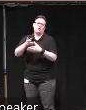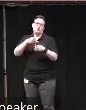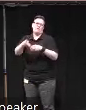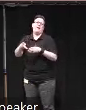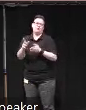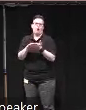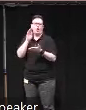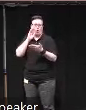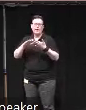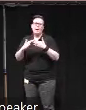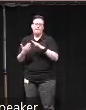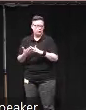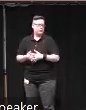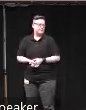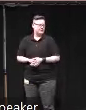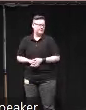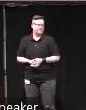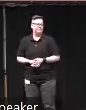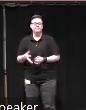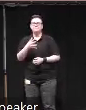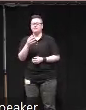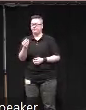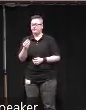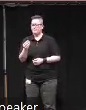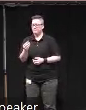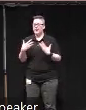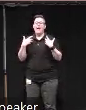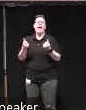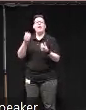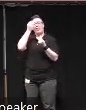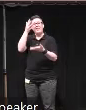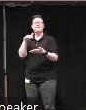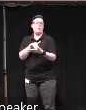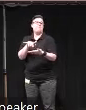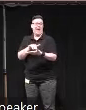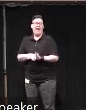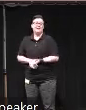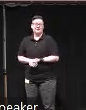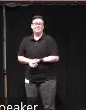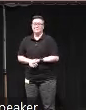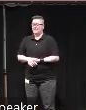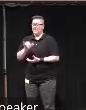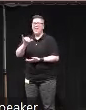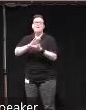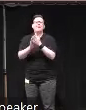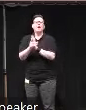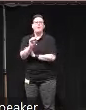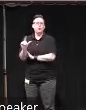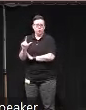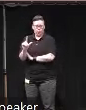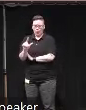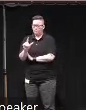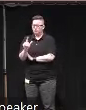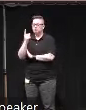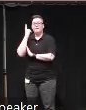community, as well as healthy informatics also becomes a tool for our integration,